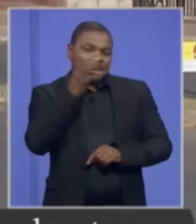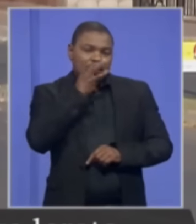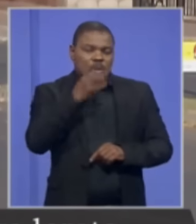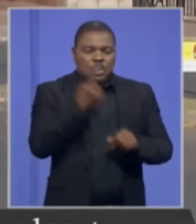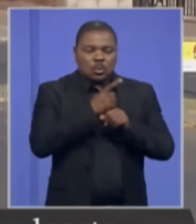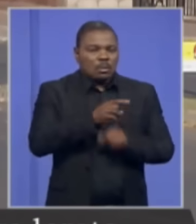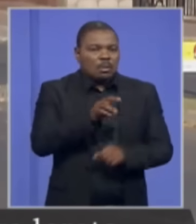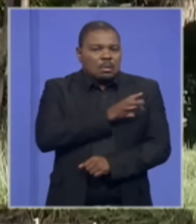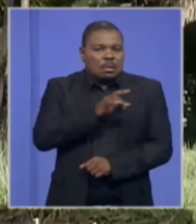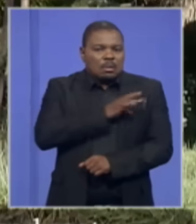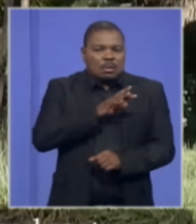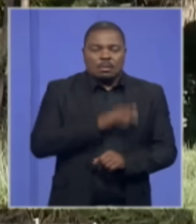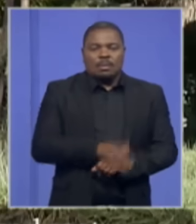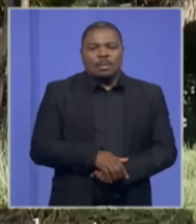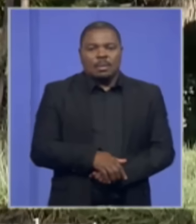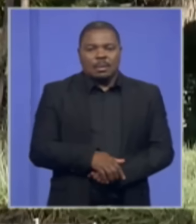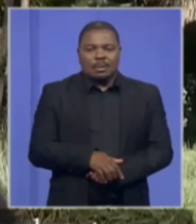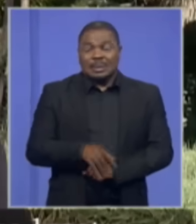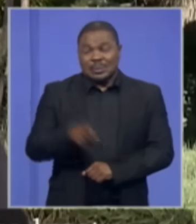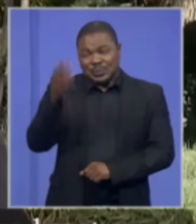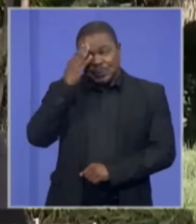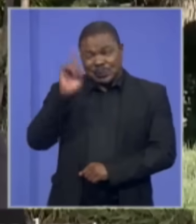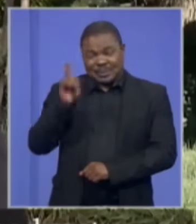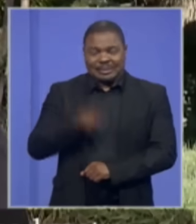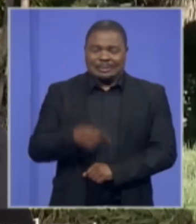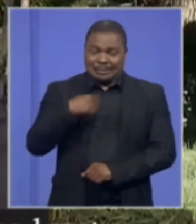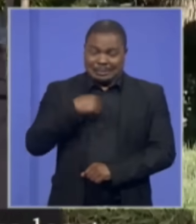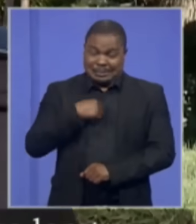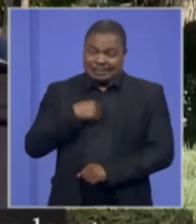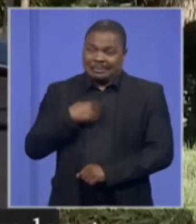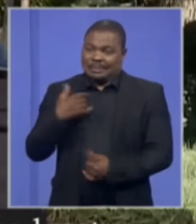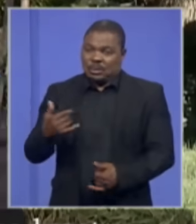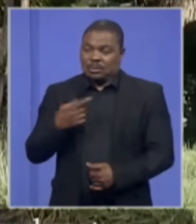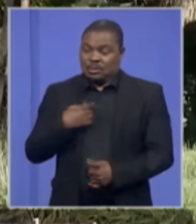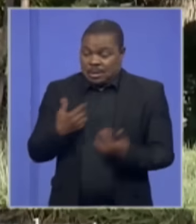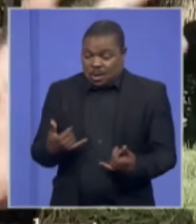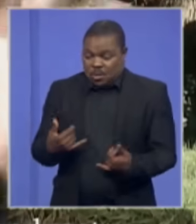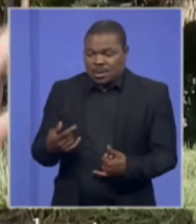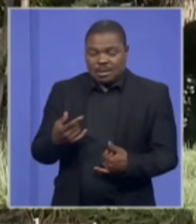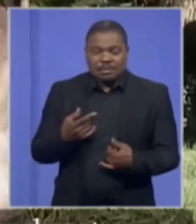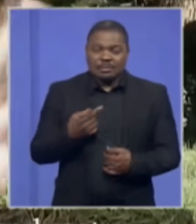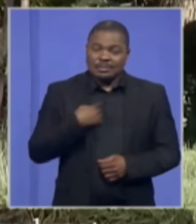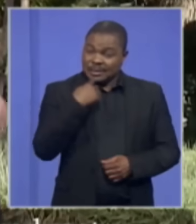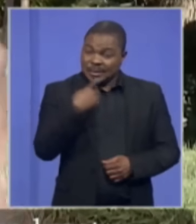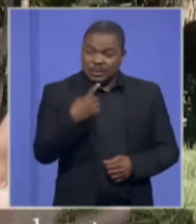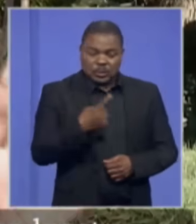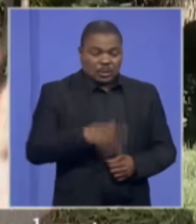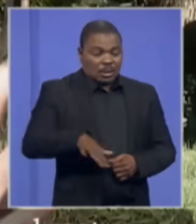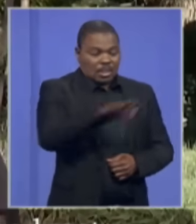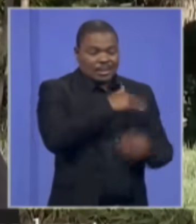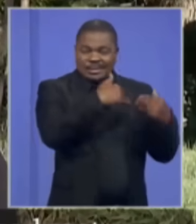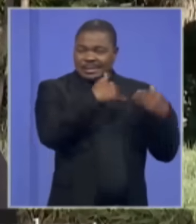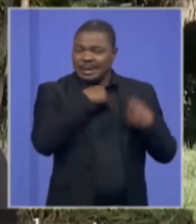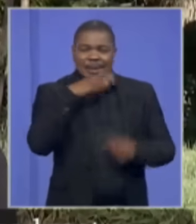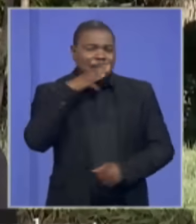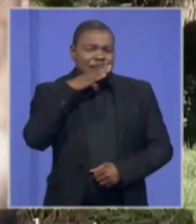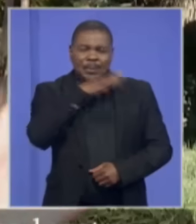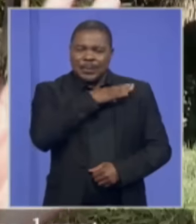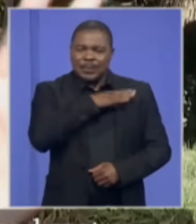phela ka letswalo. Wa tseba ntate ko ha ke bua ha re safe ga bolokeha ho hang. Ko re